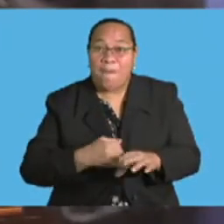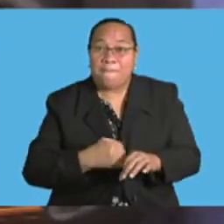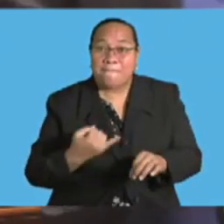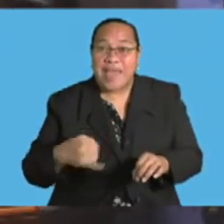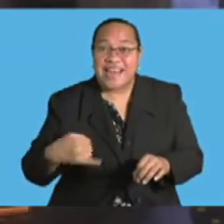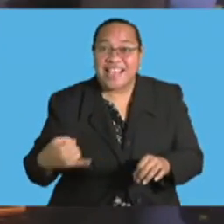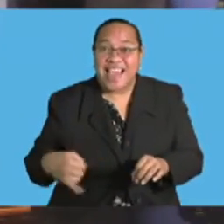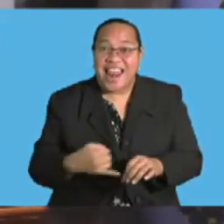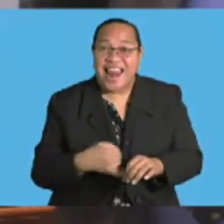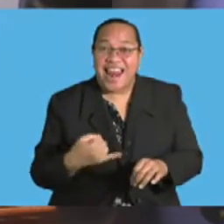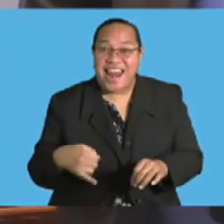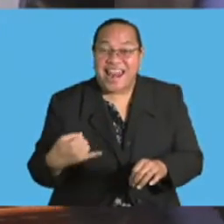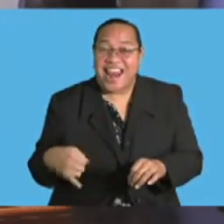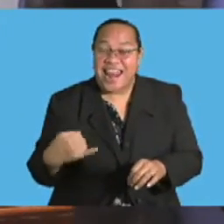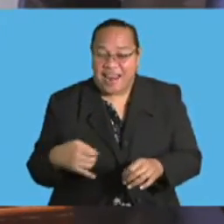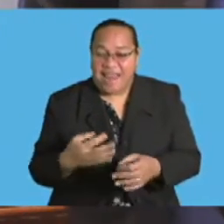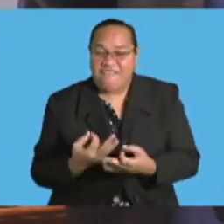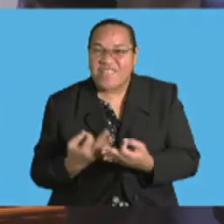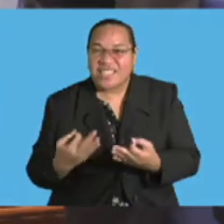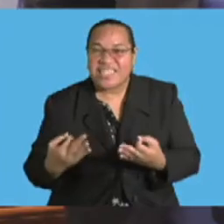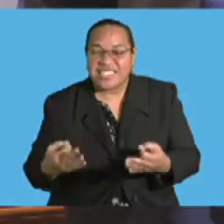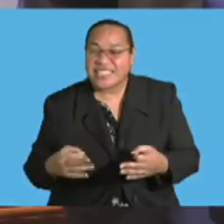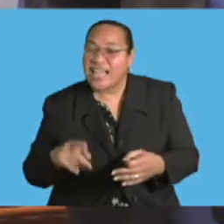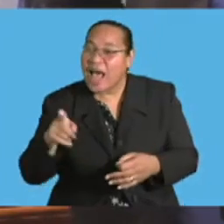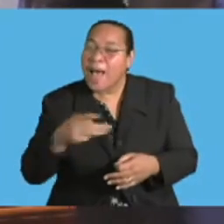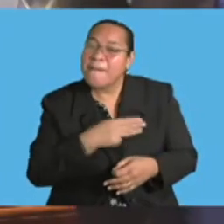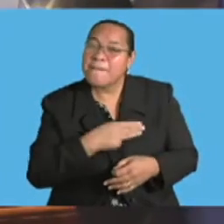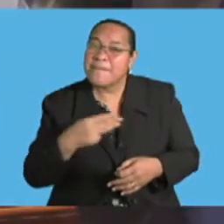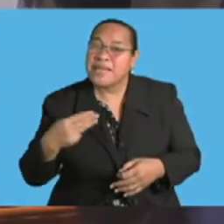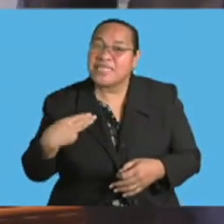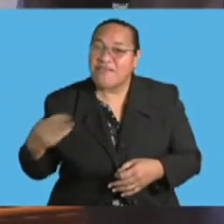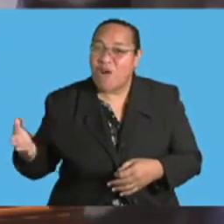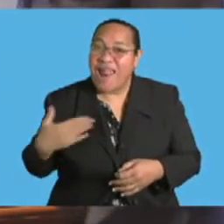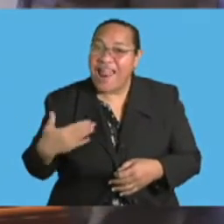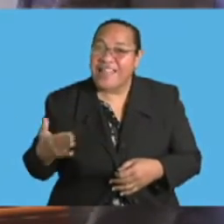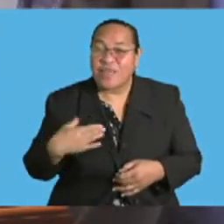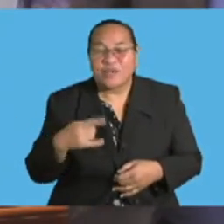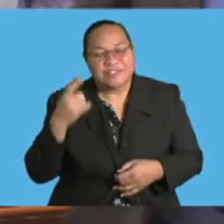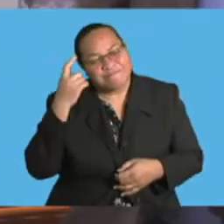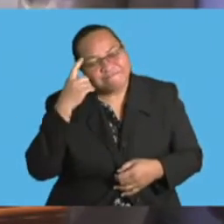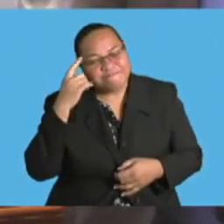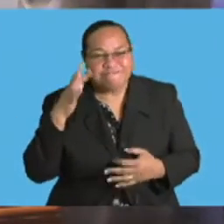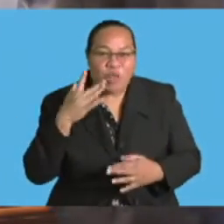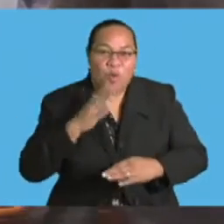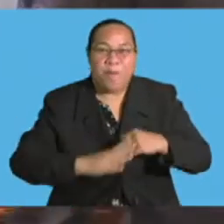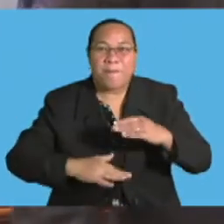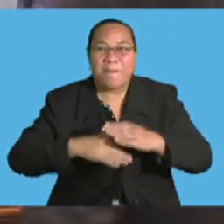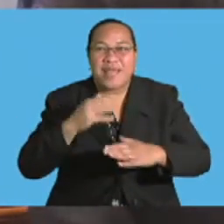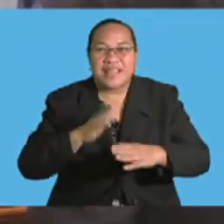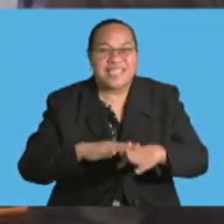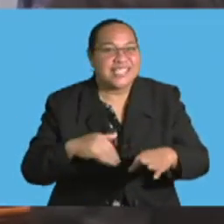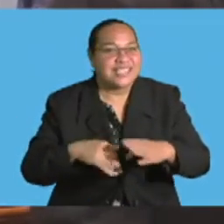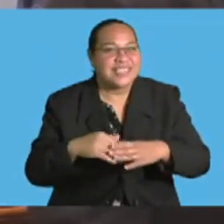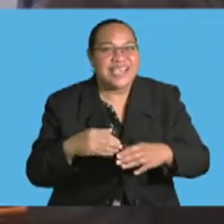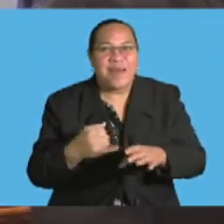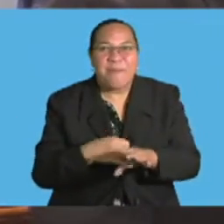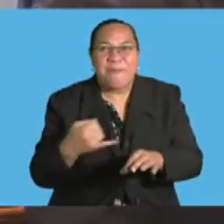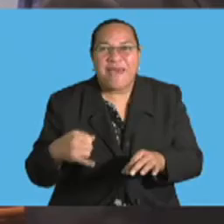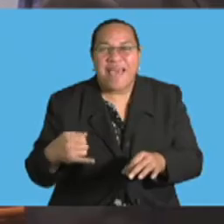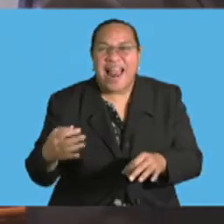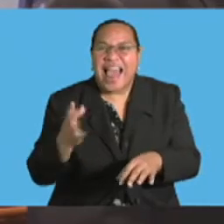because the Ministry of Health was contemplating on building a facility in Wutulew,